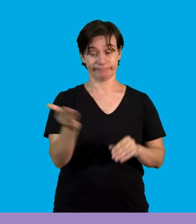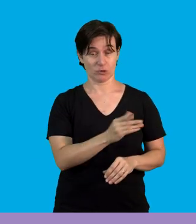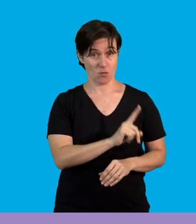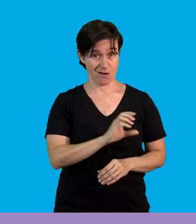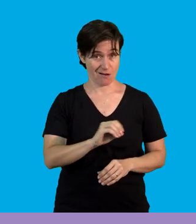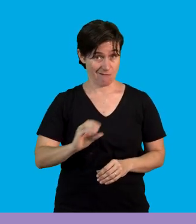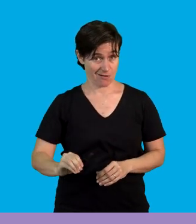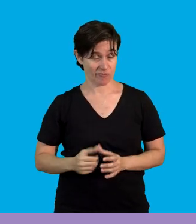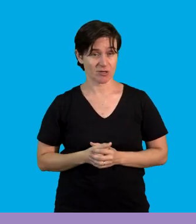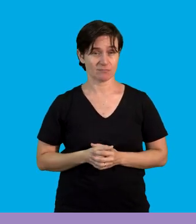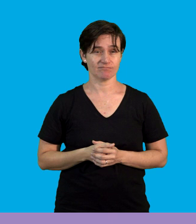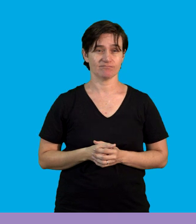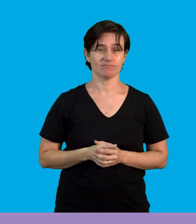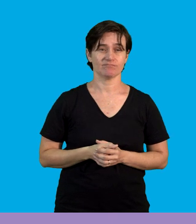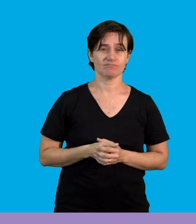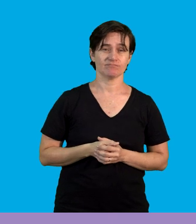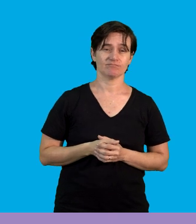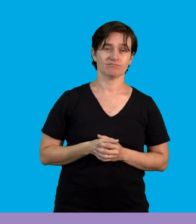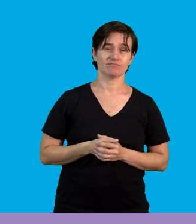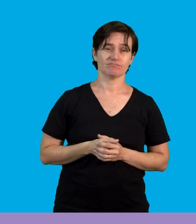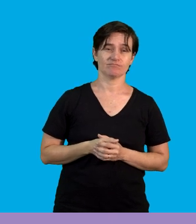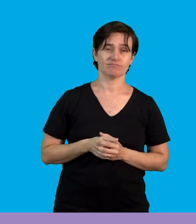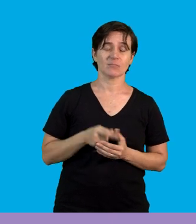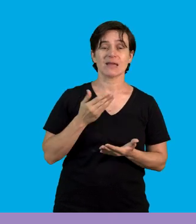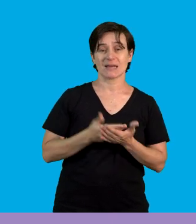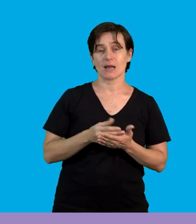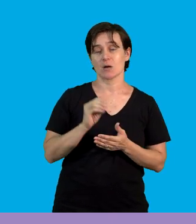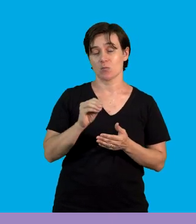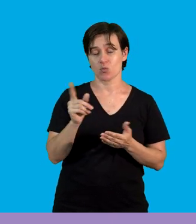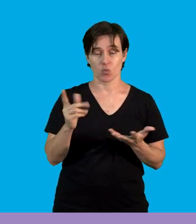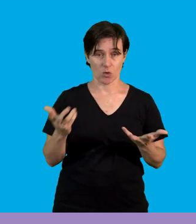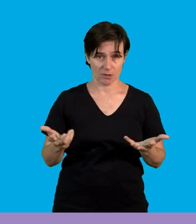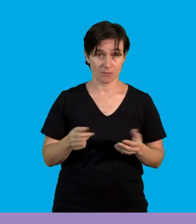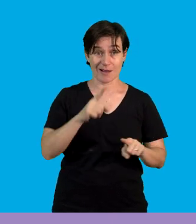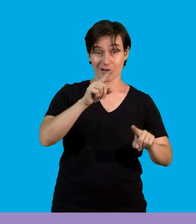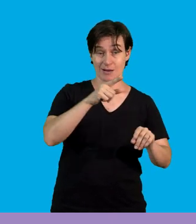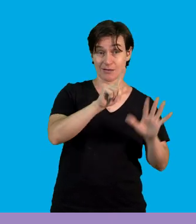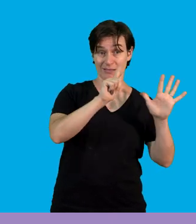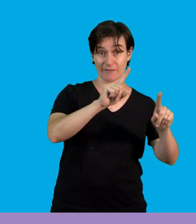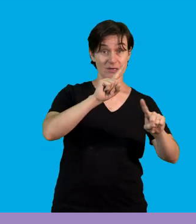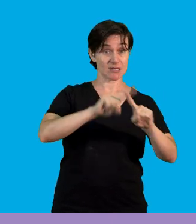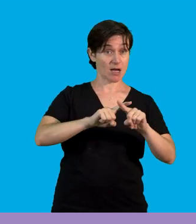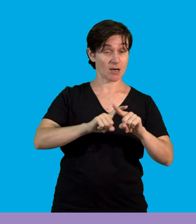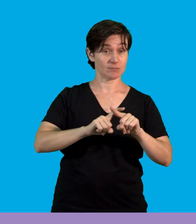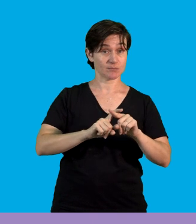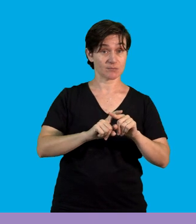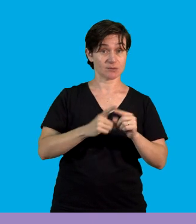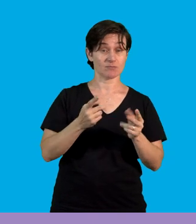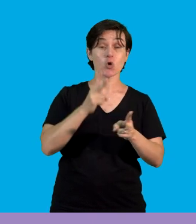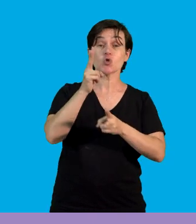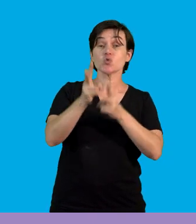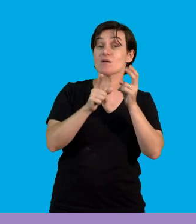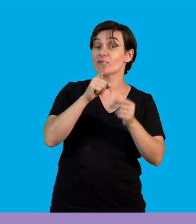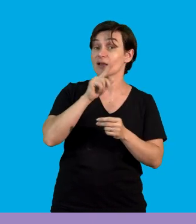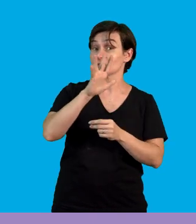by 100 then comes out as a fraction, which we then multiply with the total amount, which